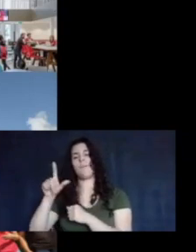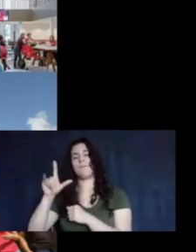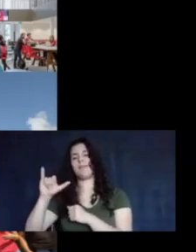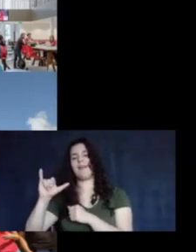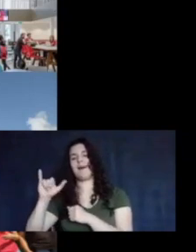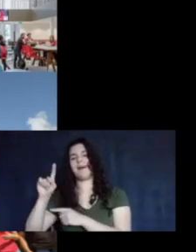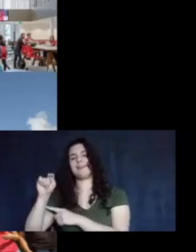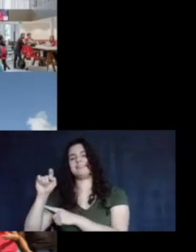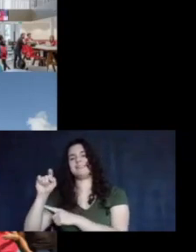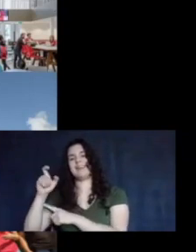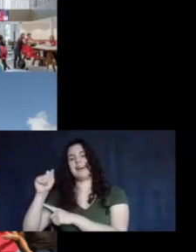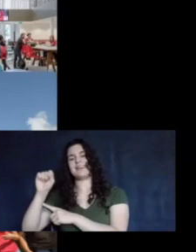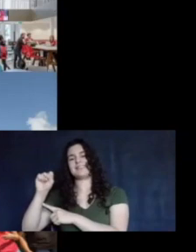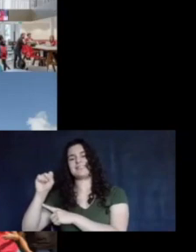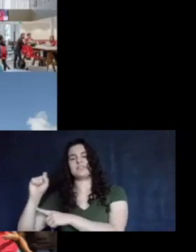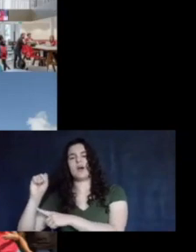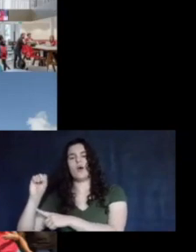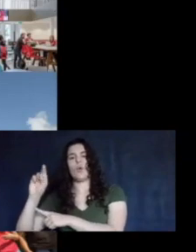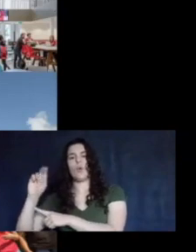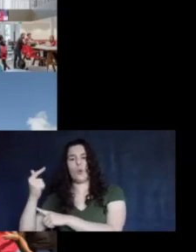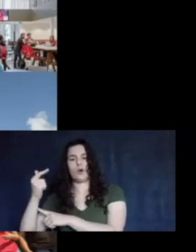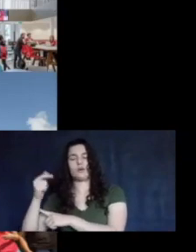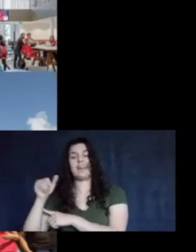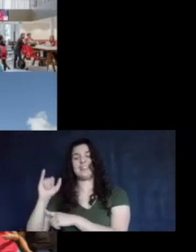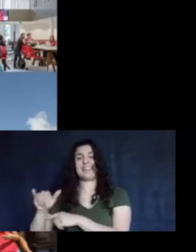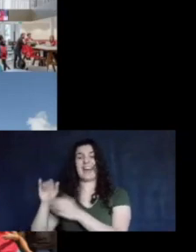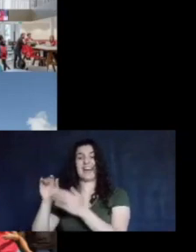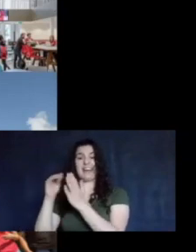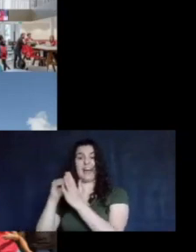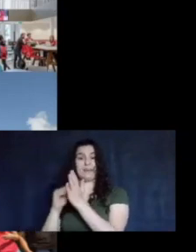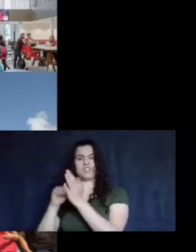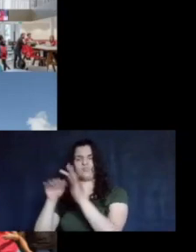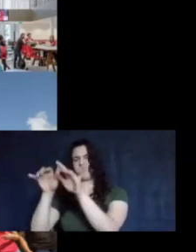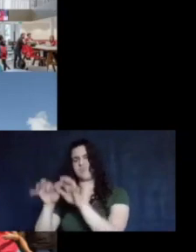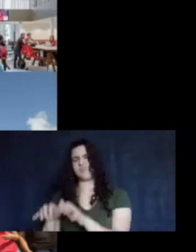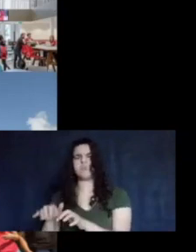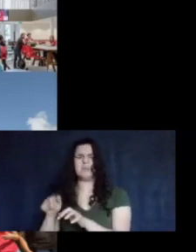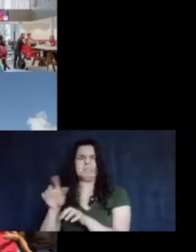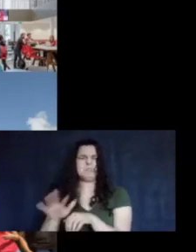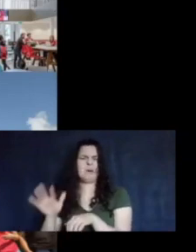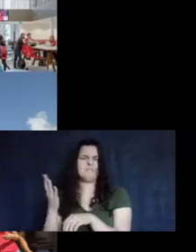applytexas.org, and you would complete that application. I would say it's probably about 15 minutes.